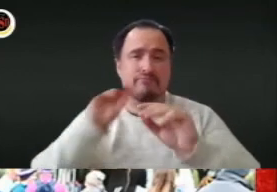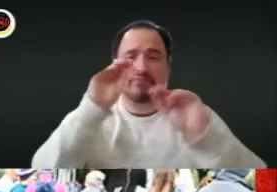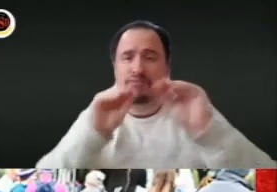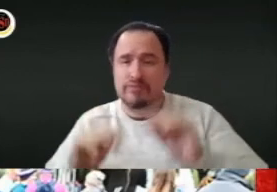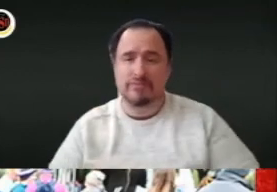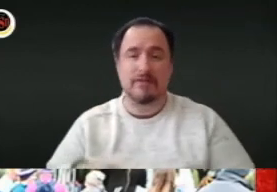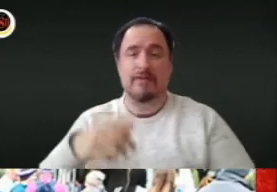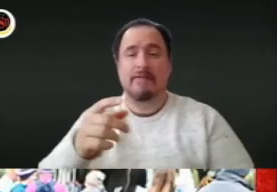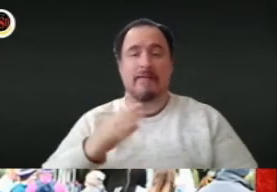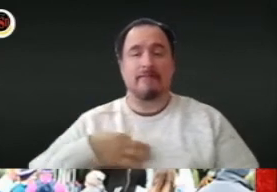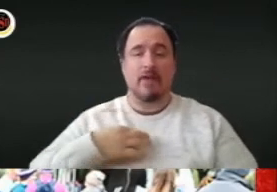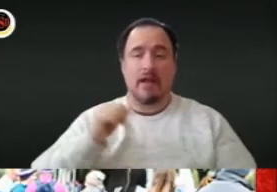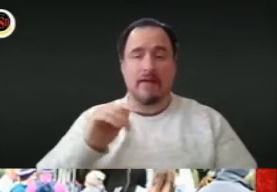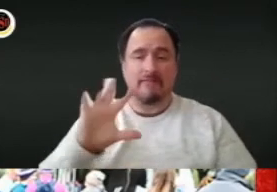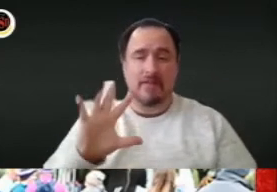center.